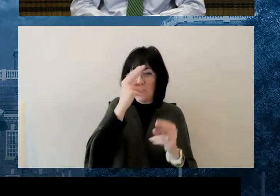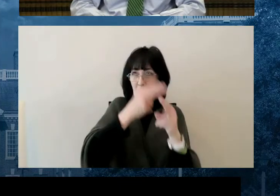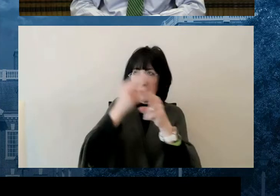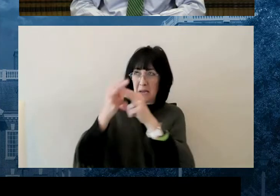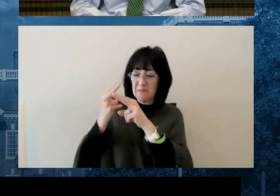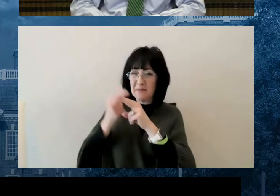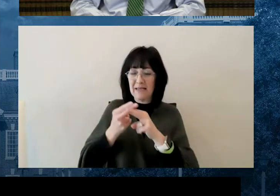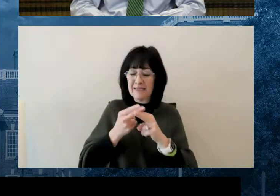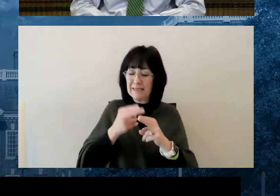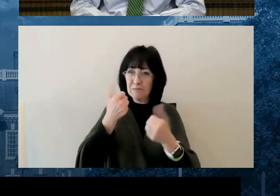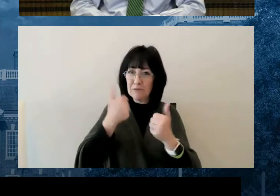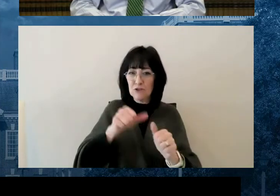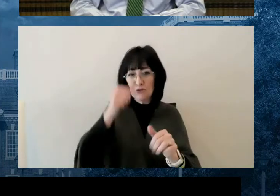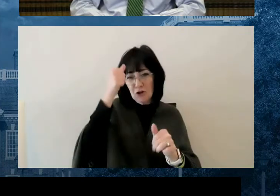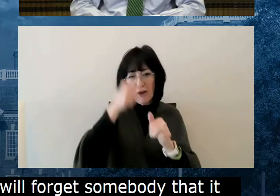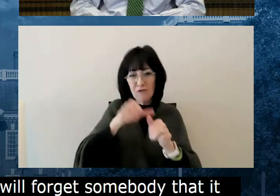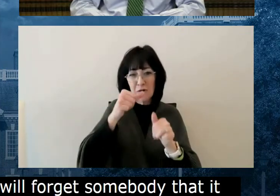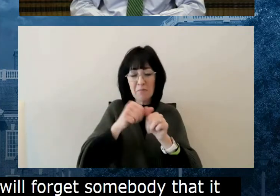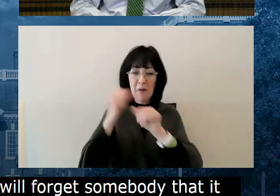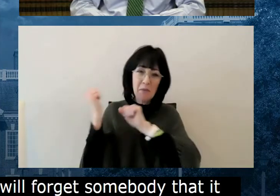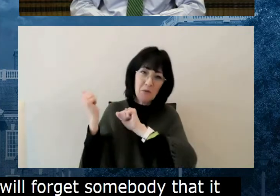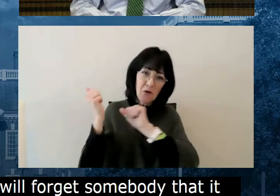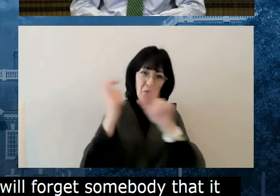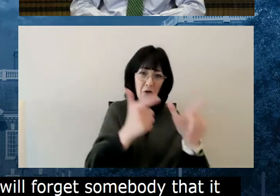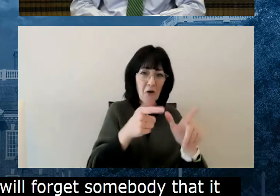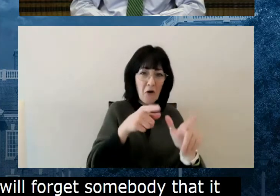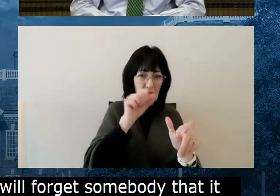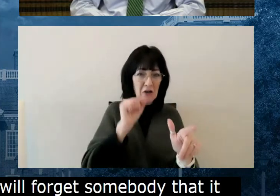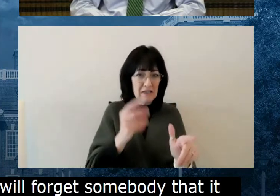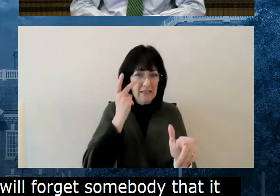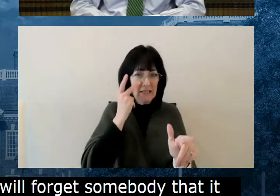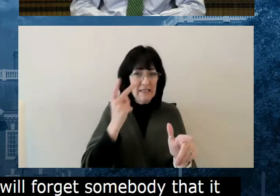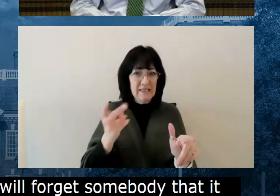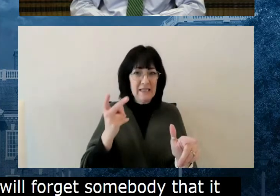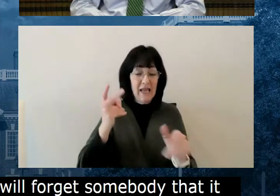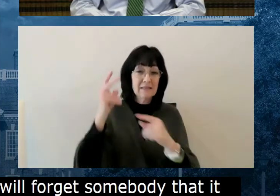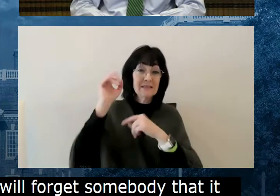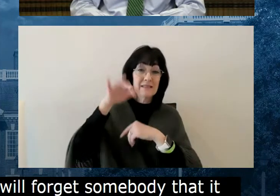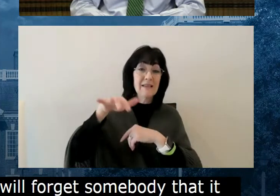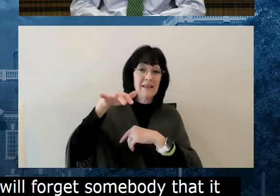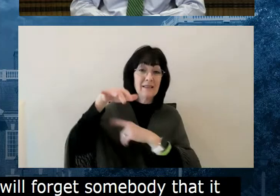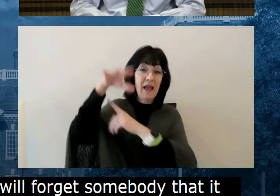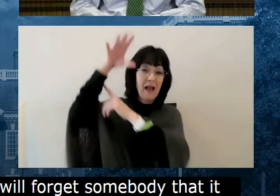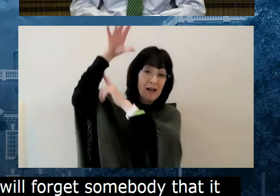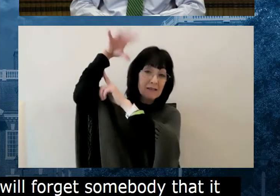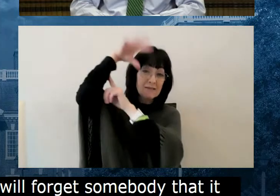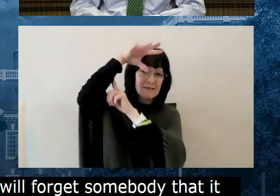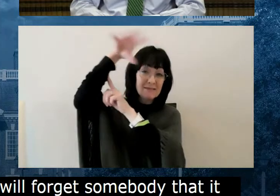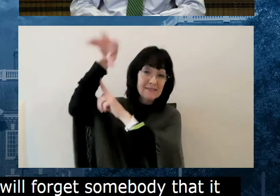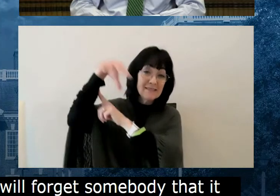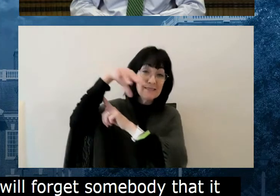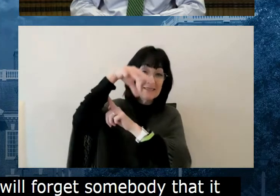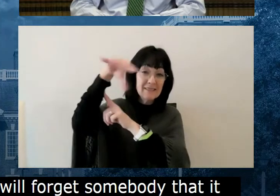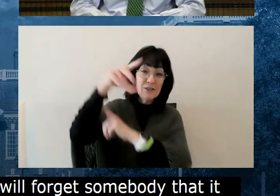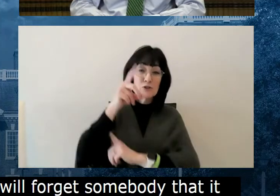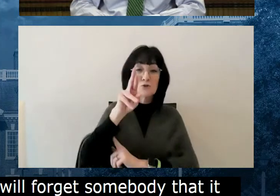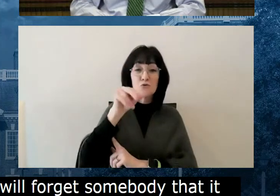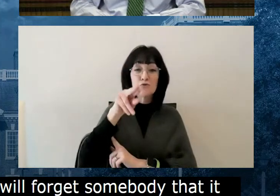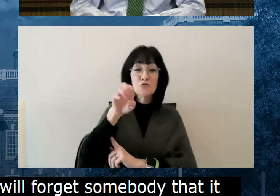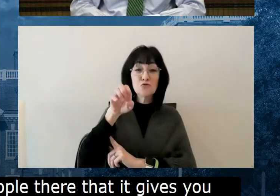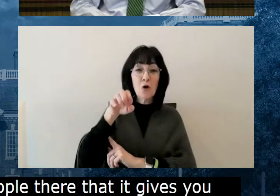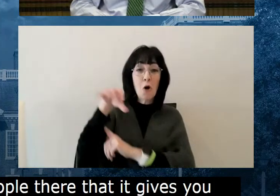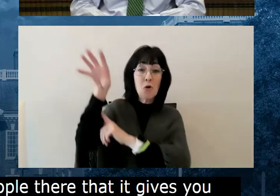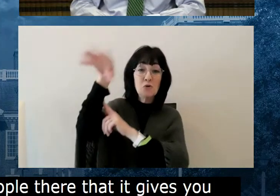see close enough, that picture with all the people there from the drone, it gives you an idea about how the big team was. But, obviously a